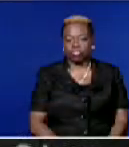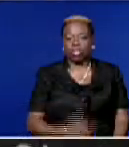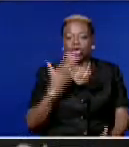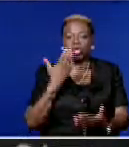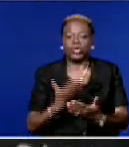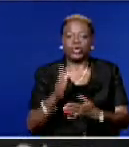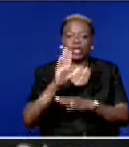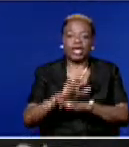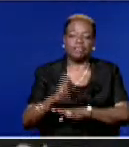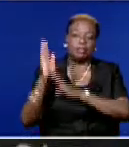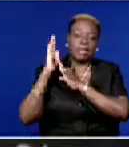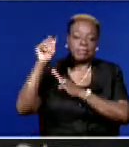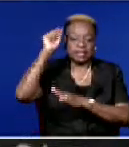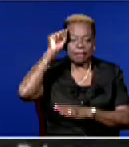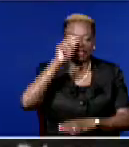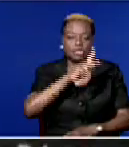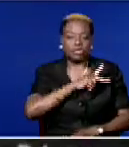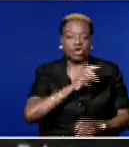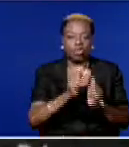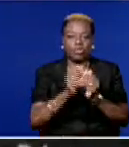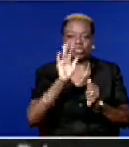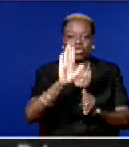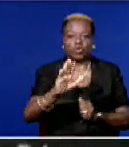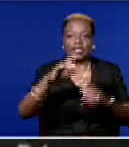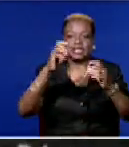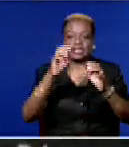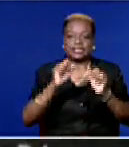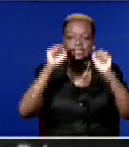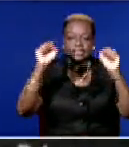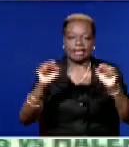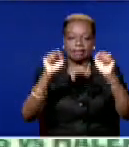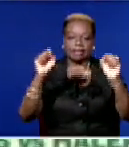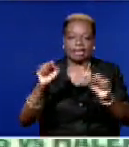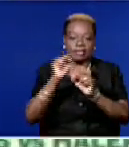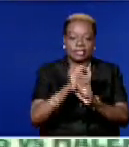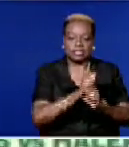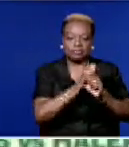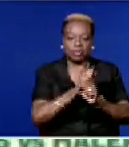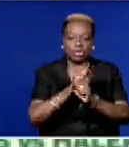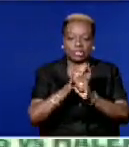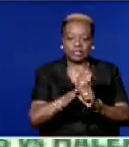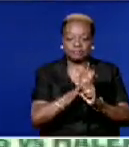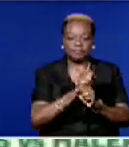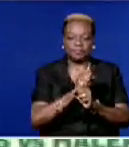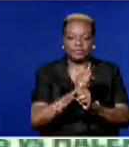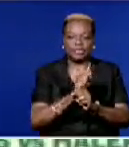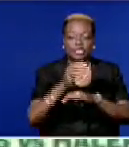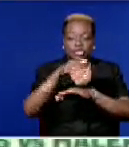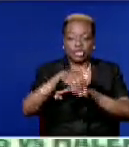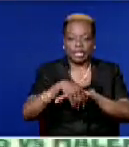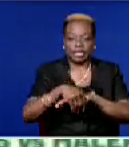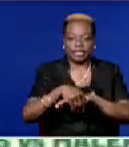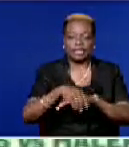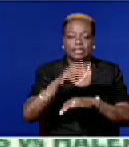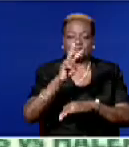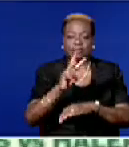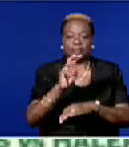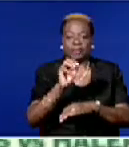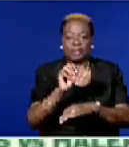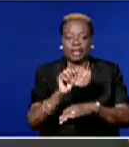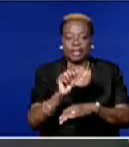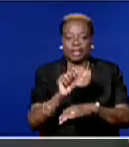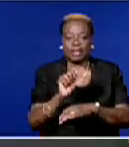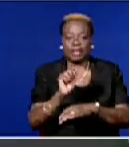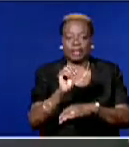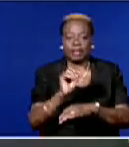Good evening, Bahamas. I'm Amajal Knowles with your Saturday sports. We top off the night sportscast with some WNBA action as Jonquel Jones